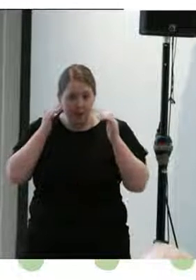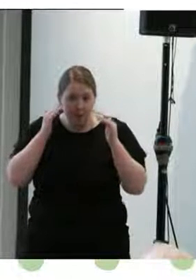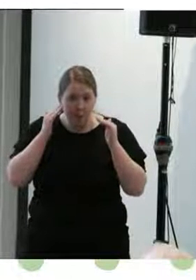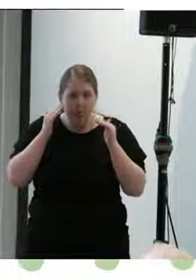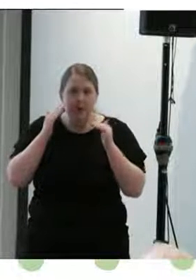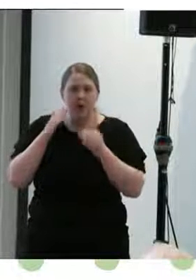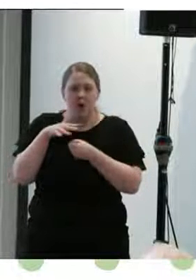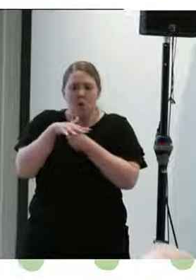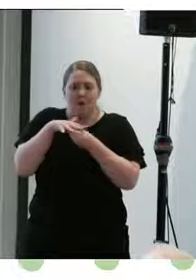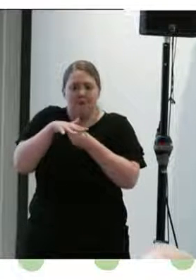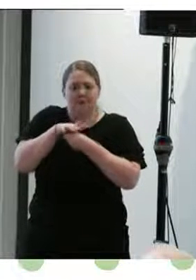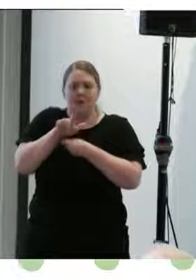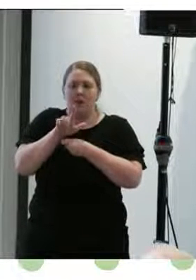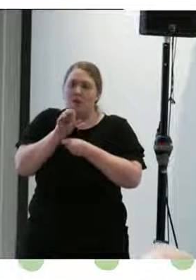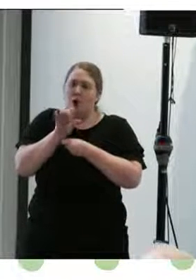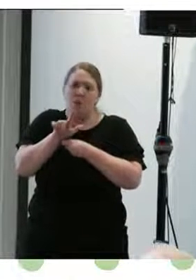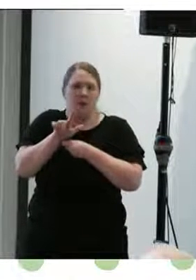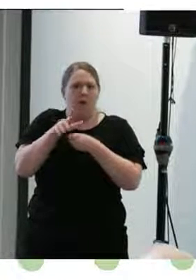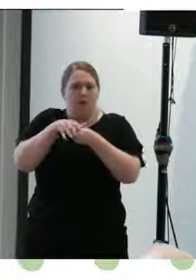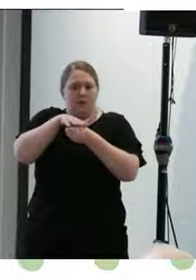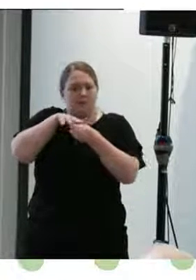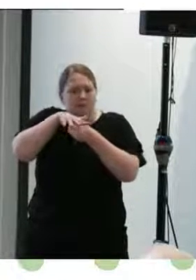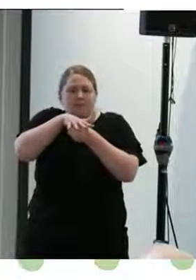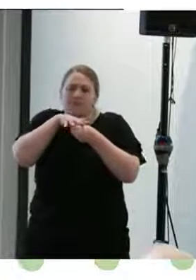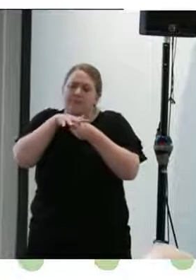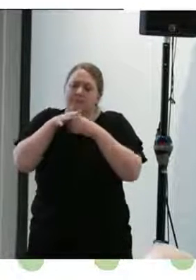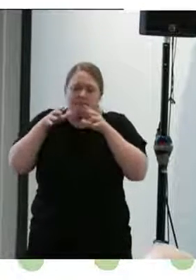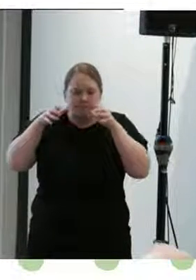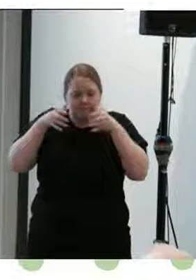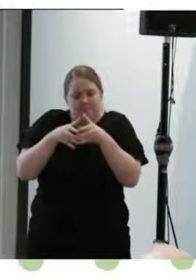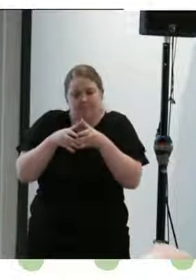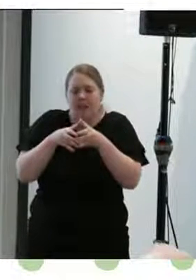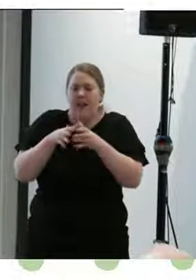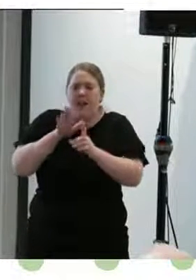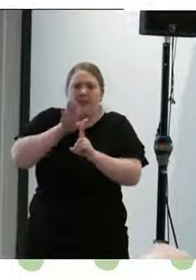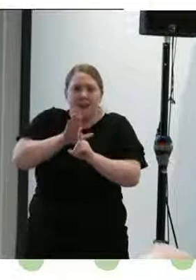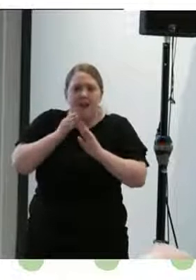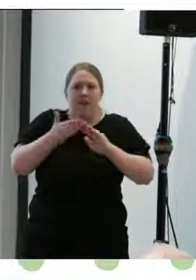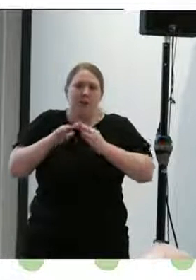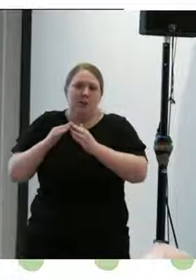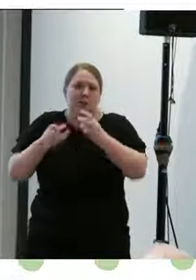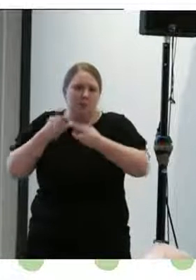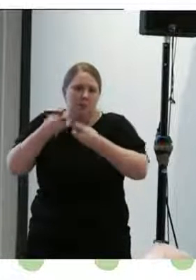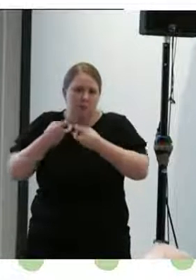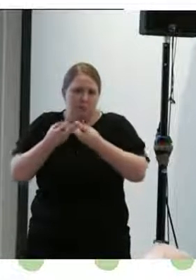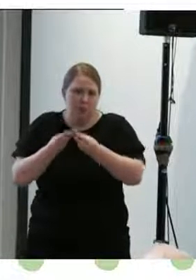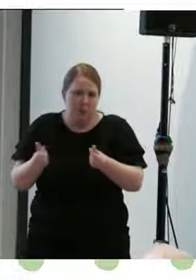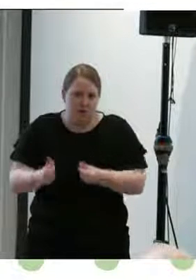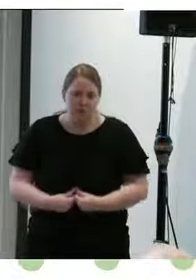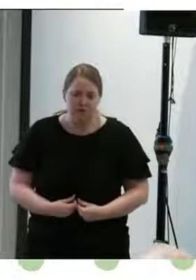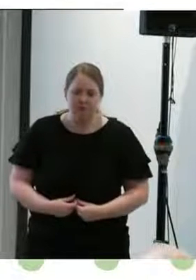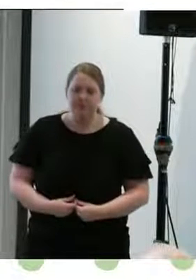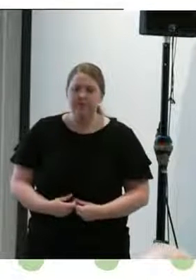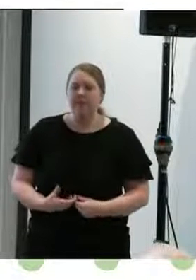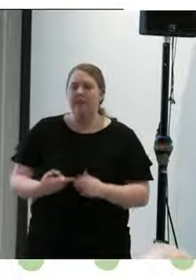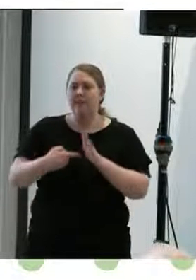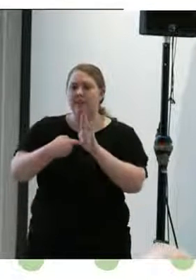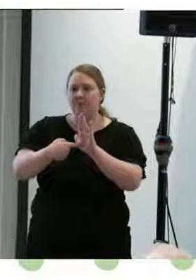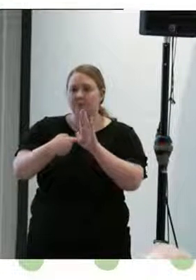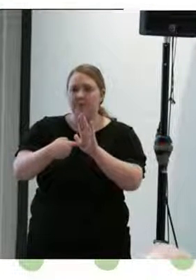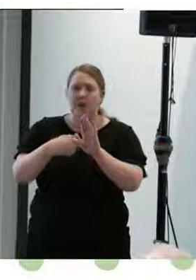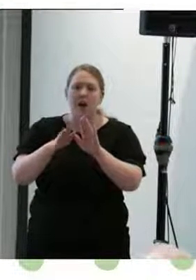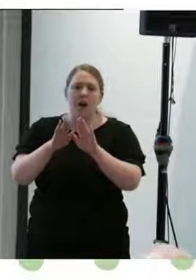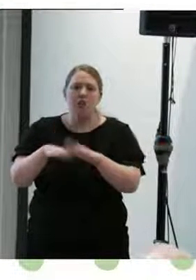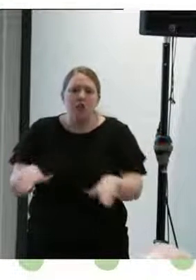local spaces where people would come together and try to solve problems that were facing their communities. For example, children who